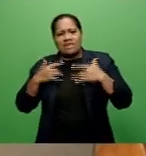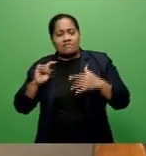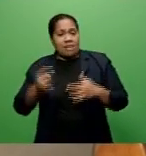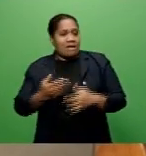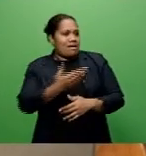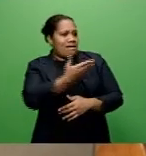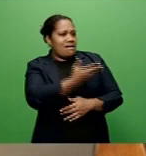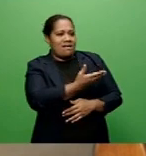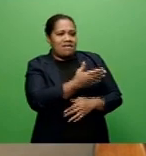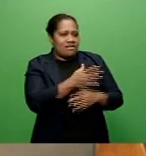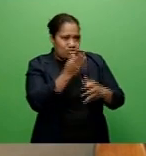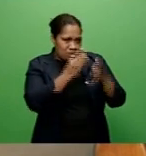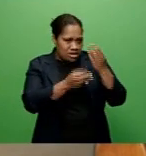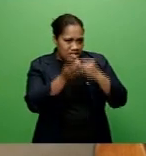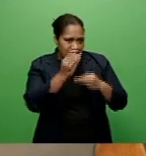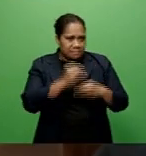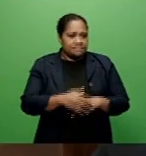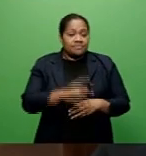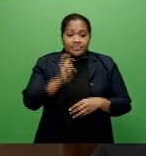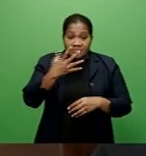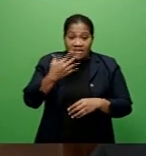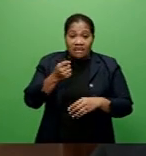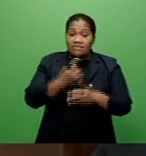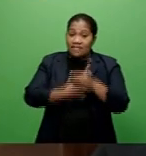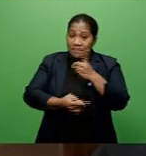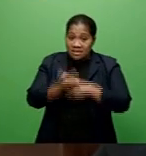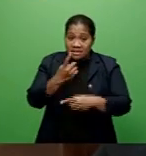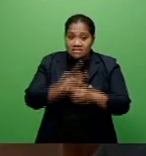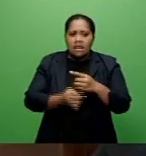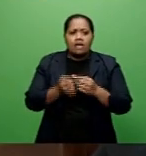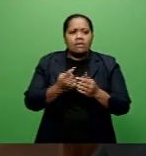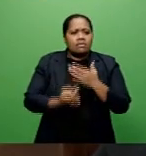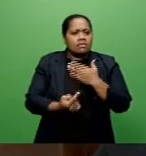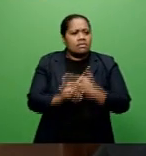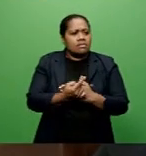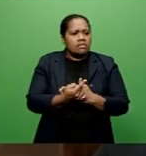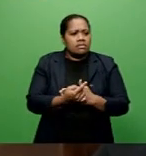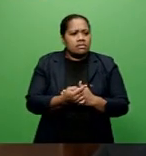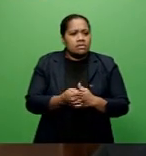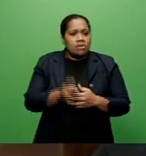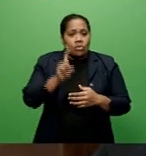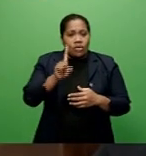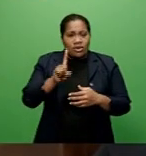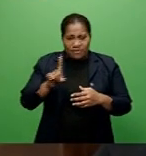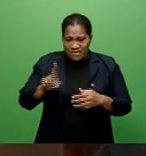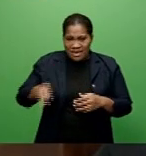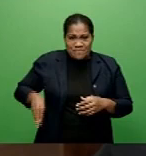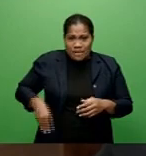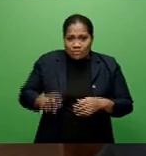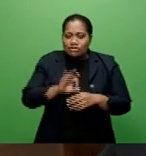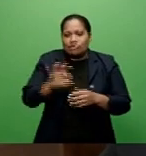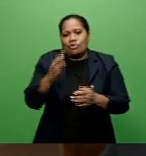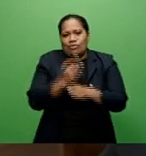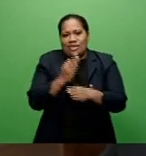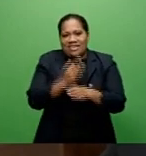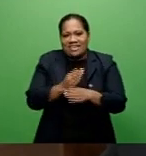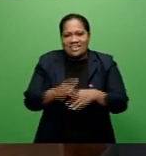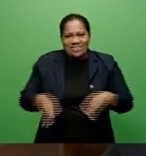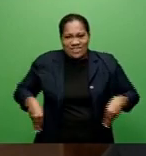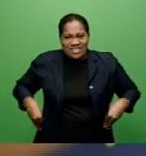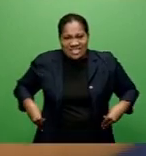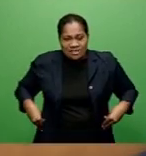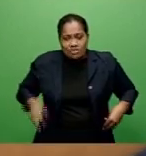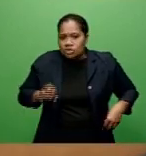your pancreas is not working, and when your pancreas is not working, your sugar